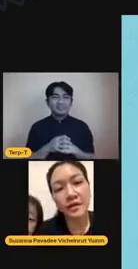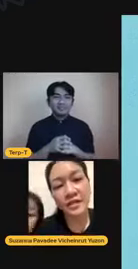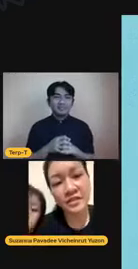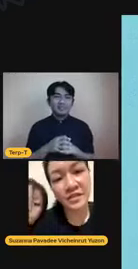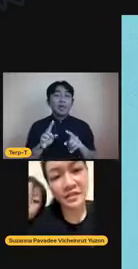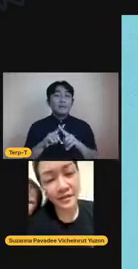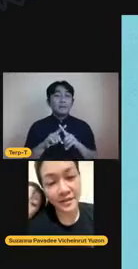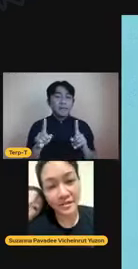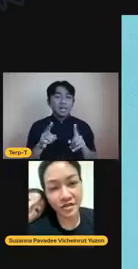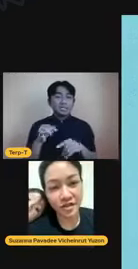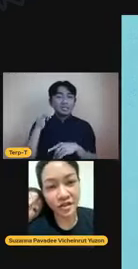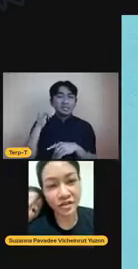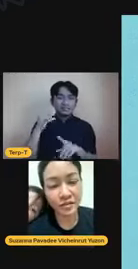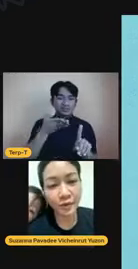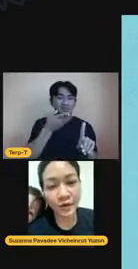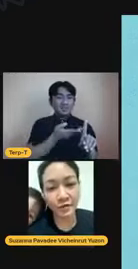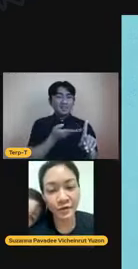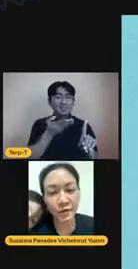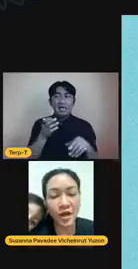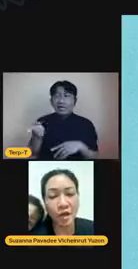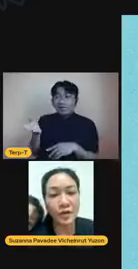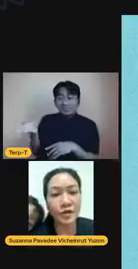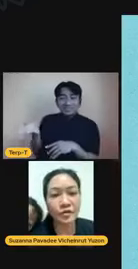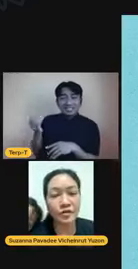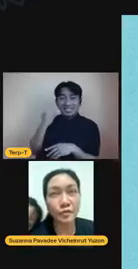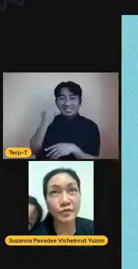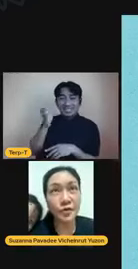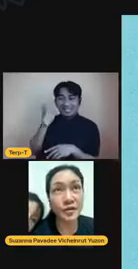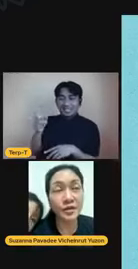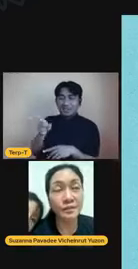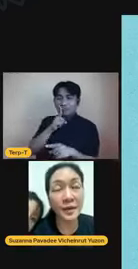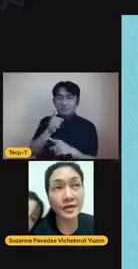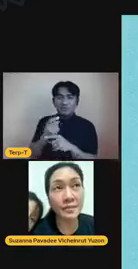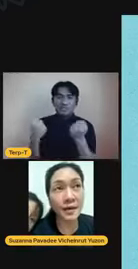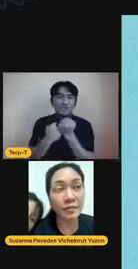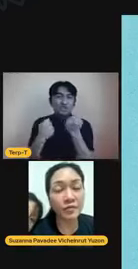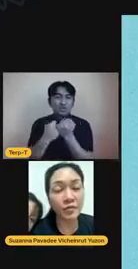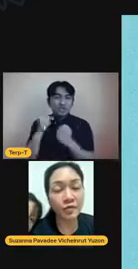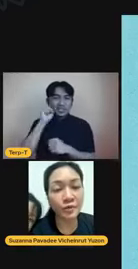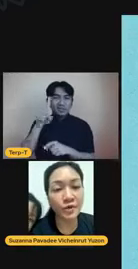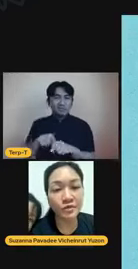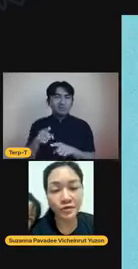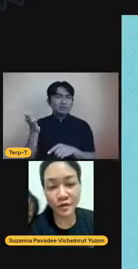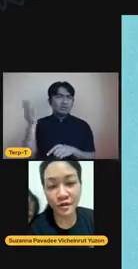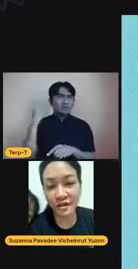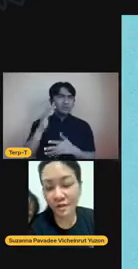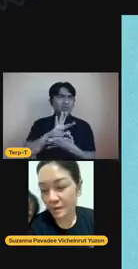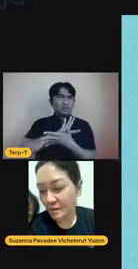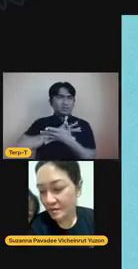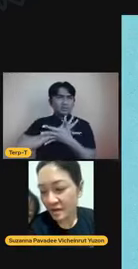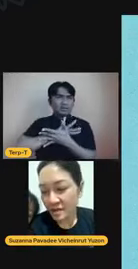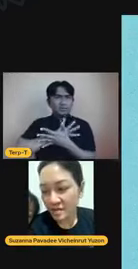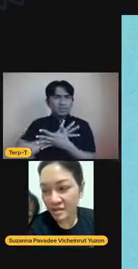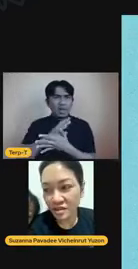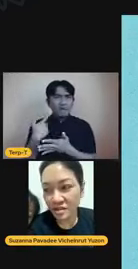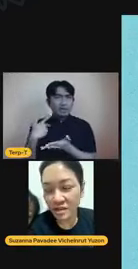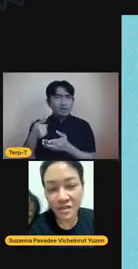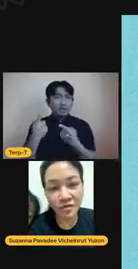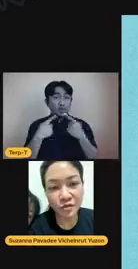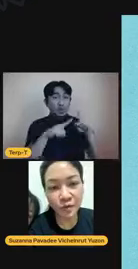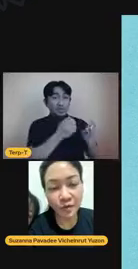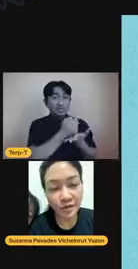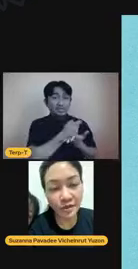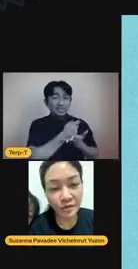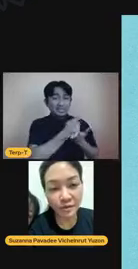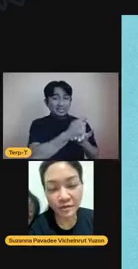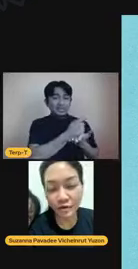But, you know, JC's a great sister. She's supportive. And we used to, before the pandemic, before when we used to go to the therapies, since JC